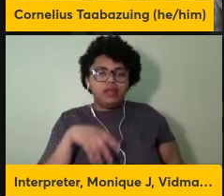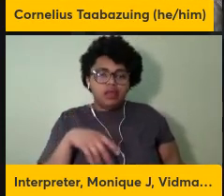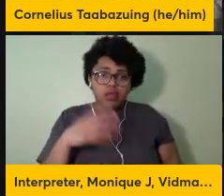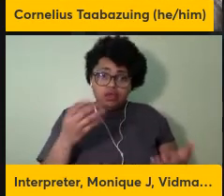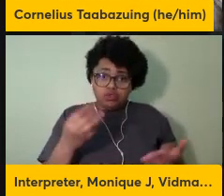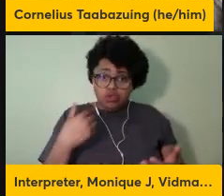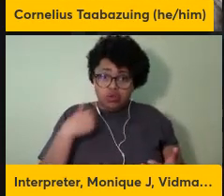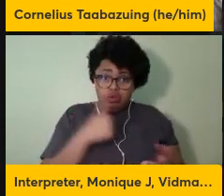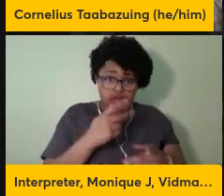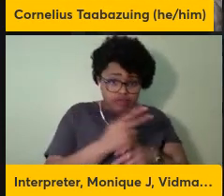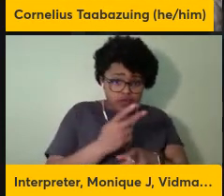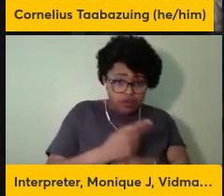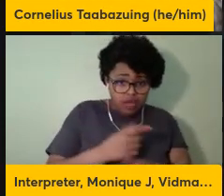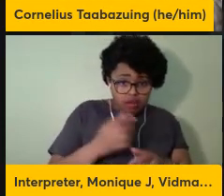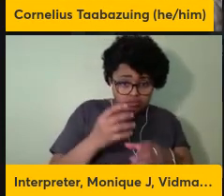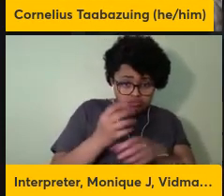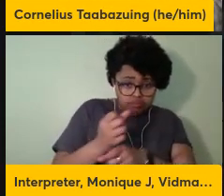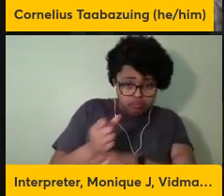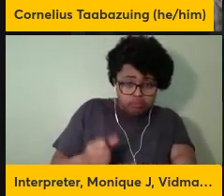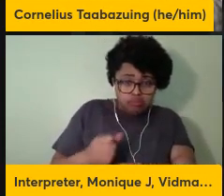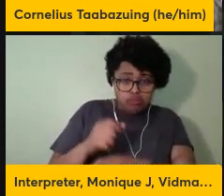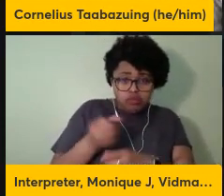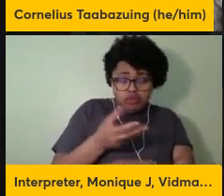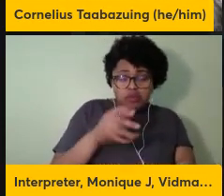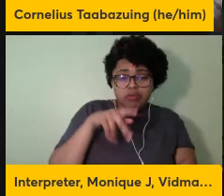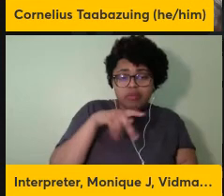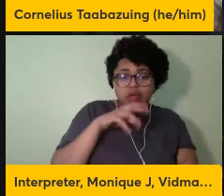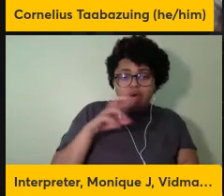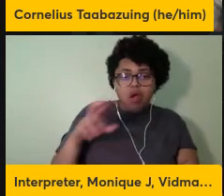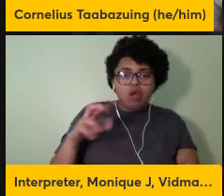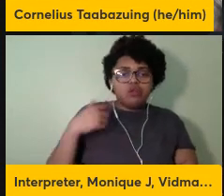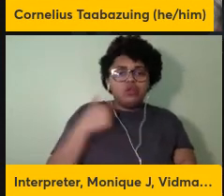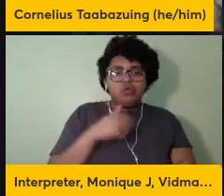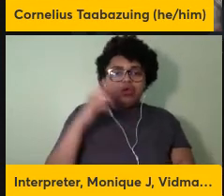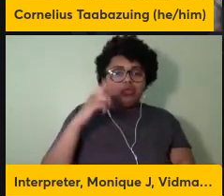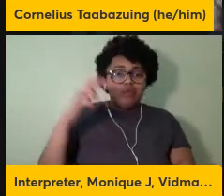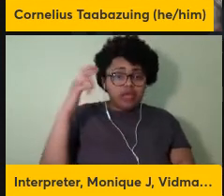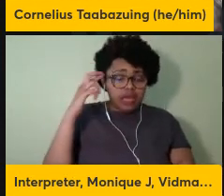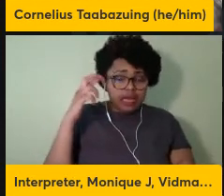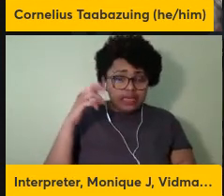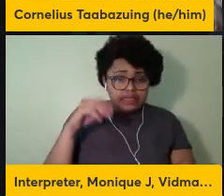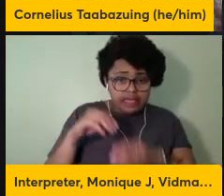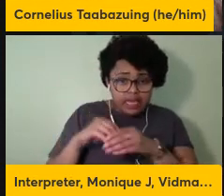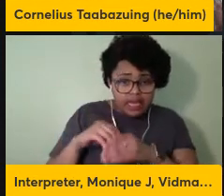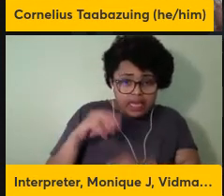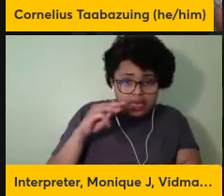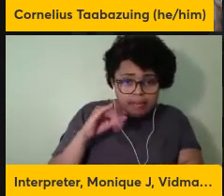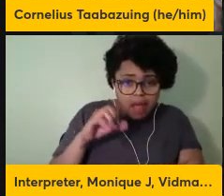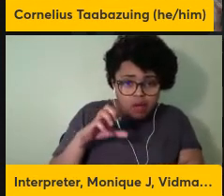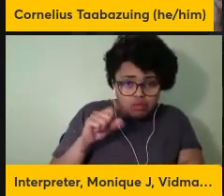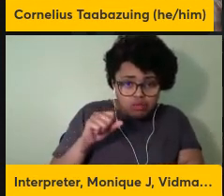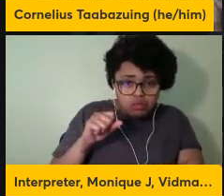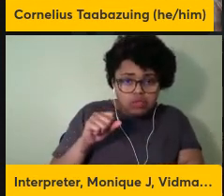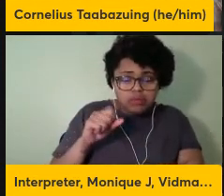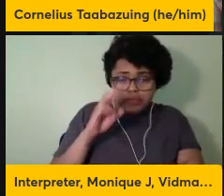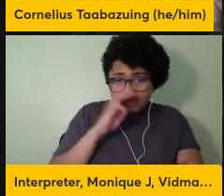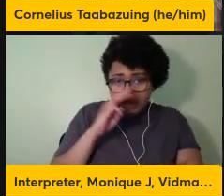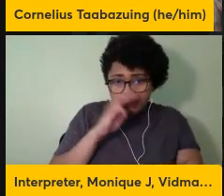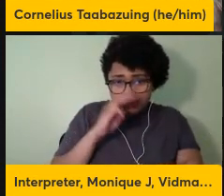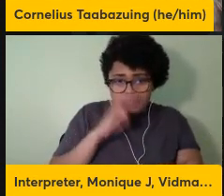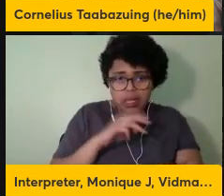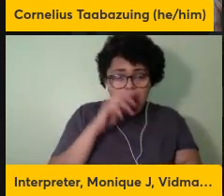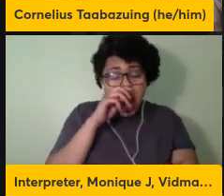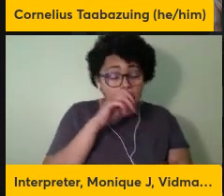of PRRs, and we found out that in mouse, the pattern recognition receptor that